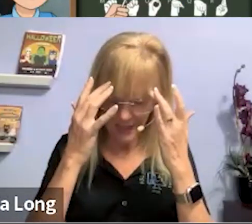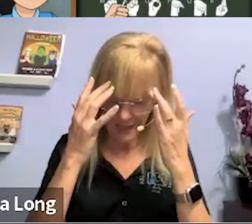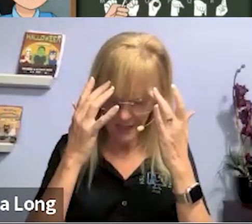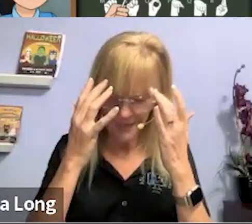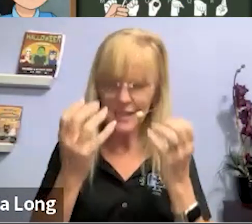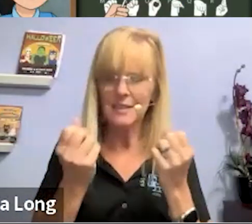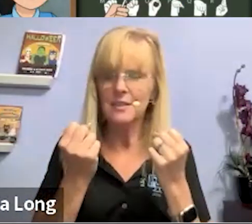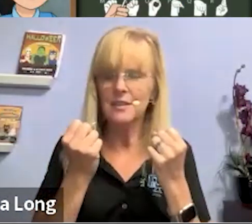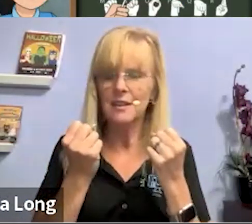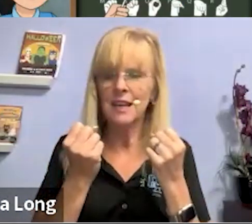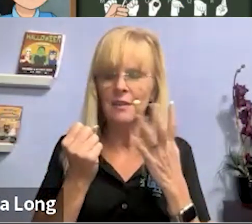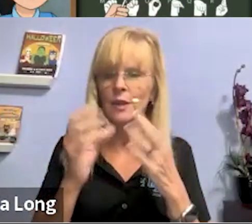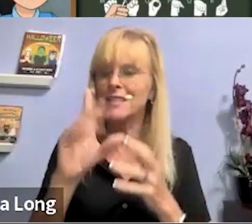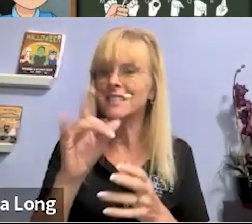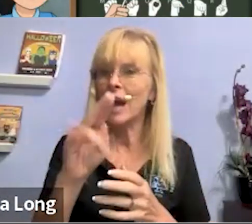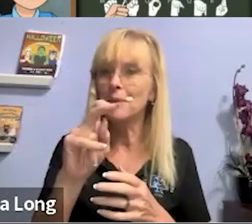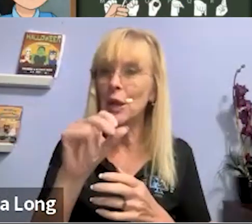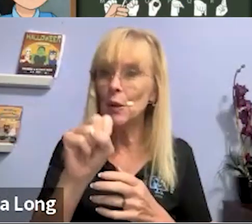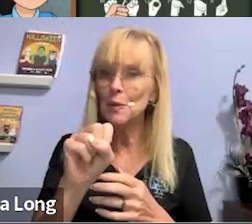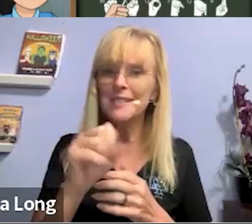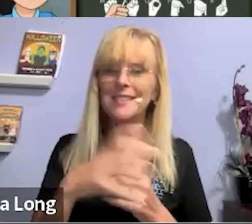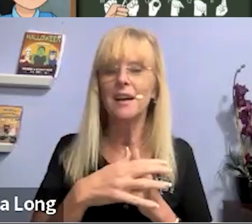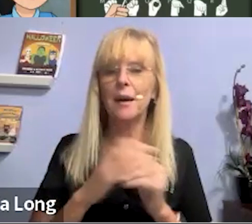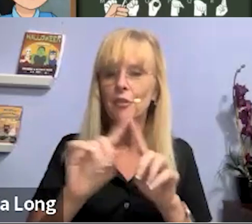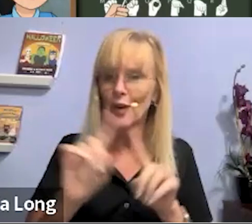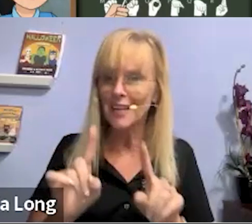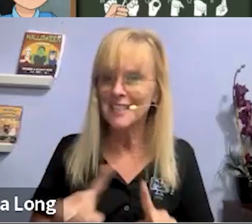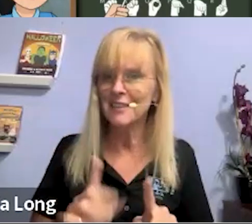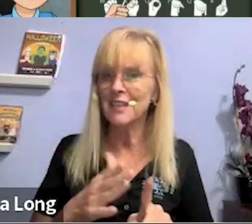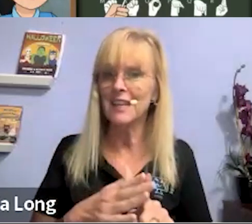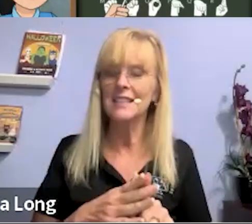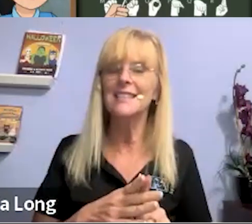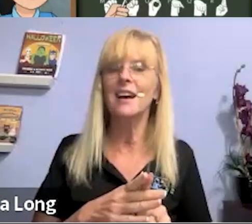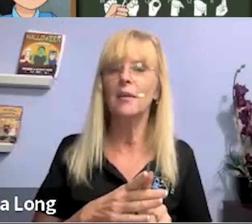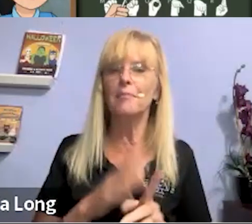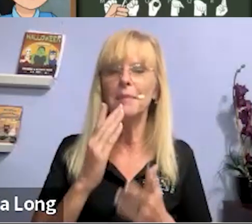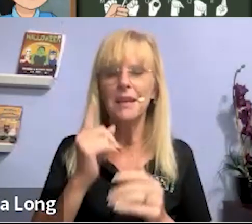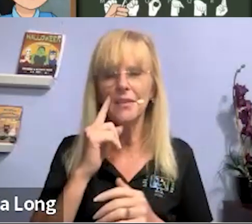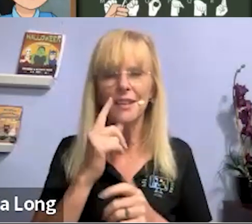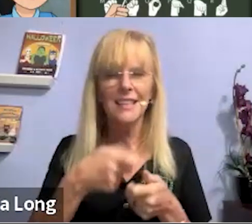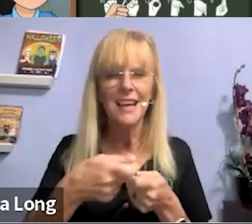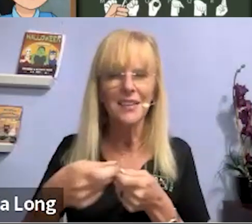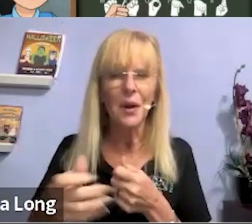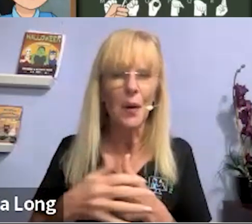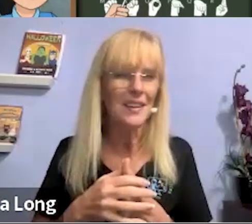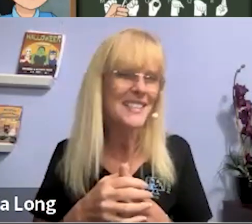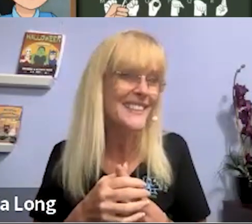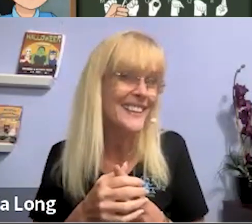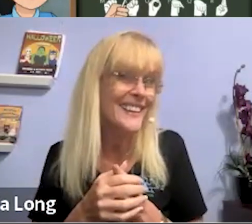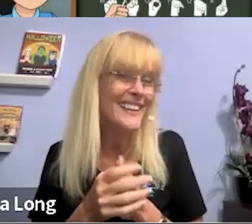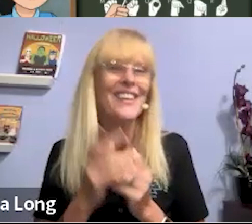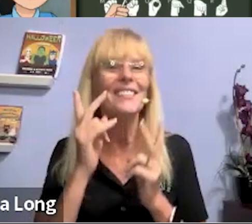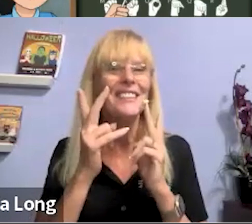goodness, what is it? Dominoes, a variety of things, maybe even a deck of